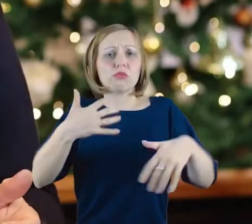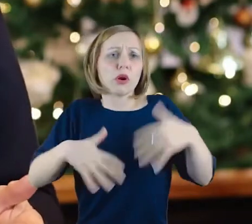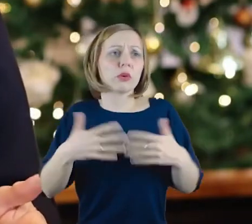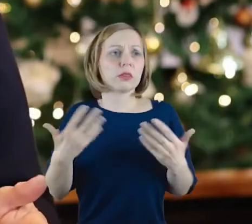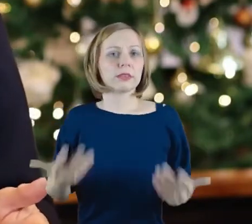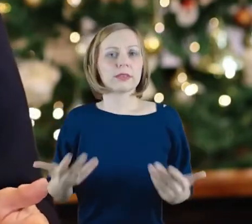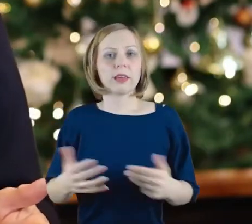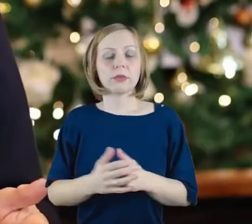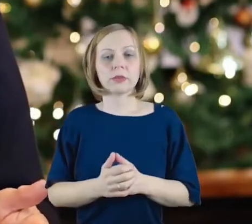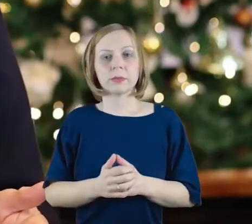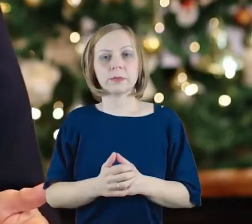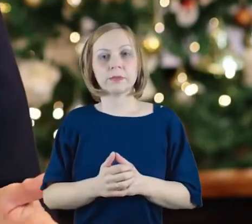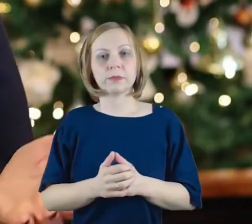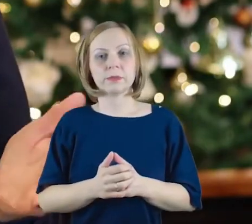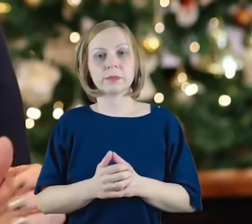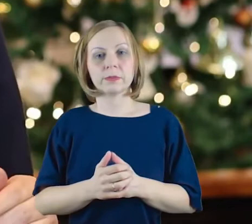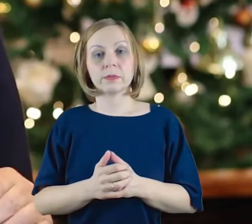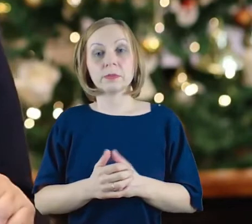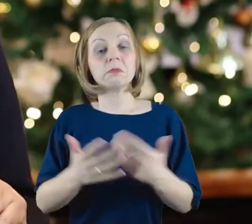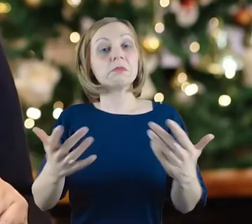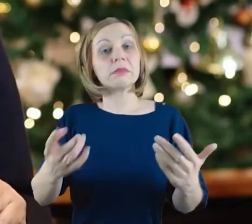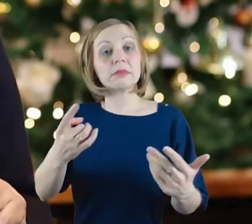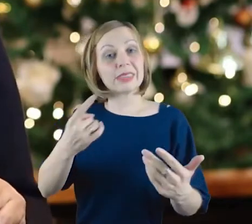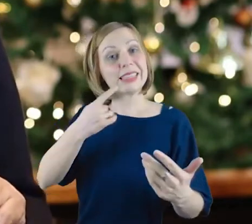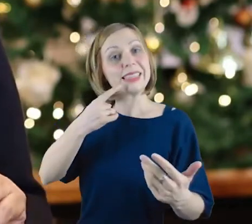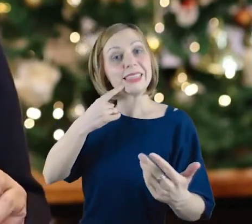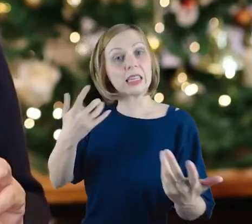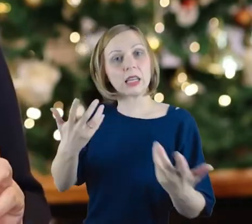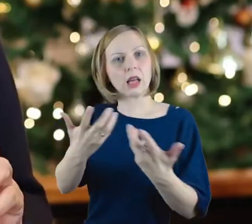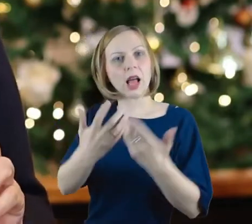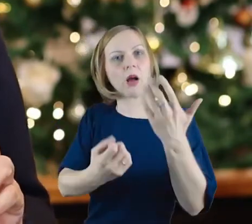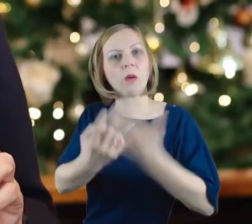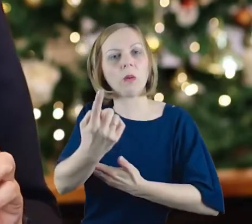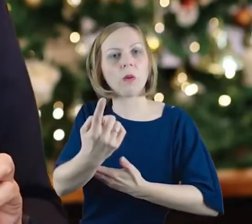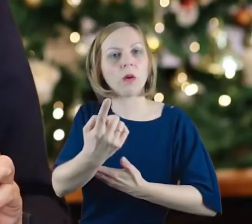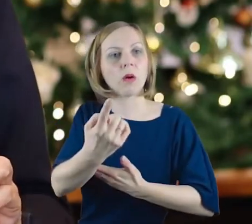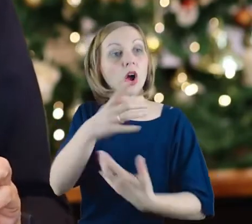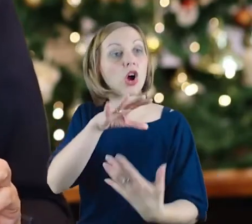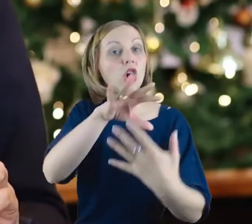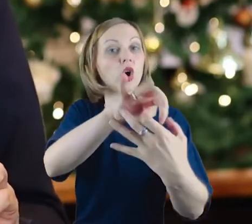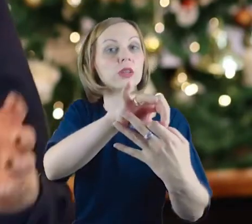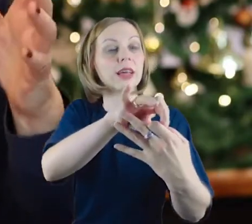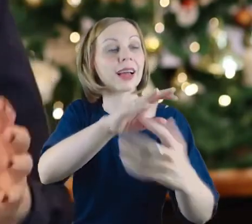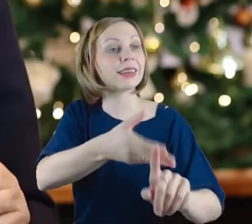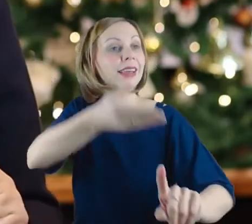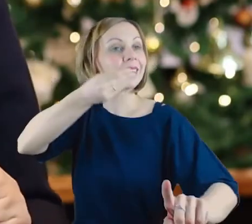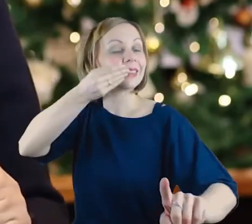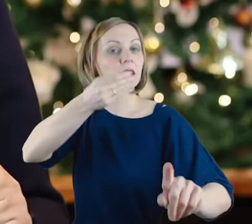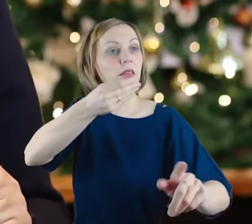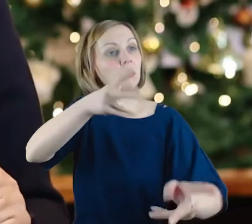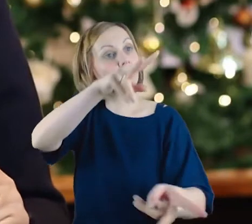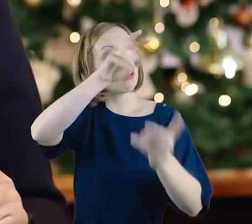for whatever reason. And it's as simple as contact, listen, bless. Just get in